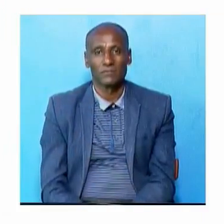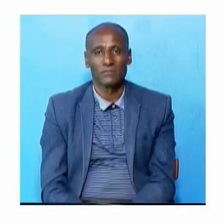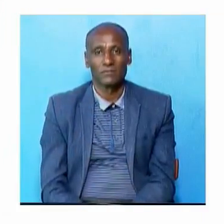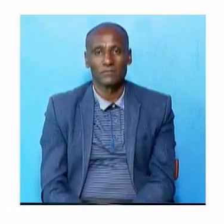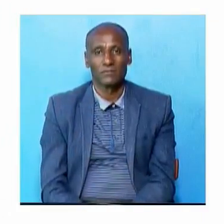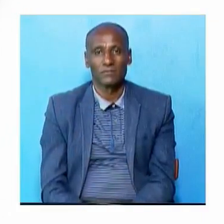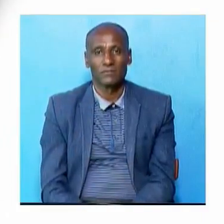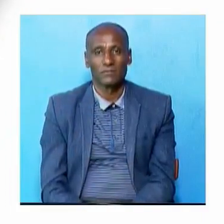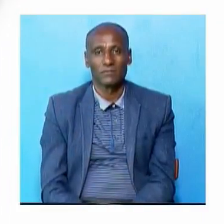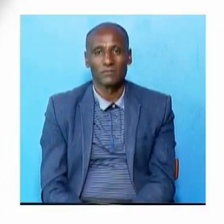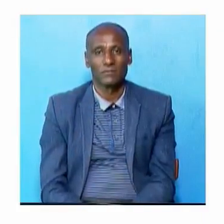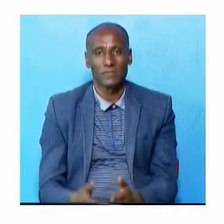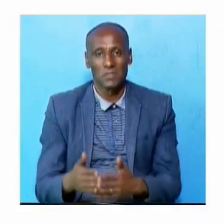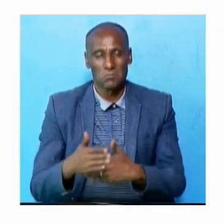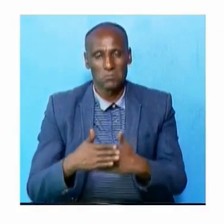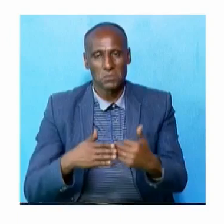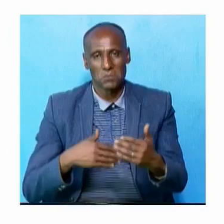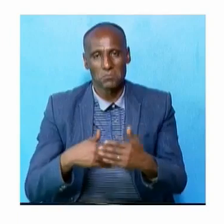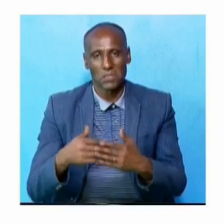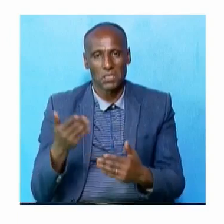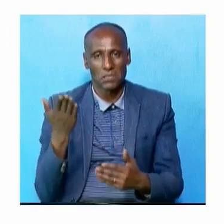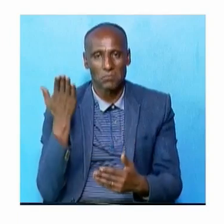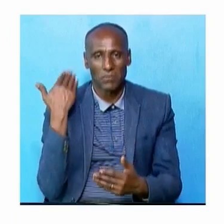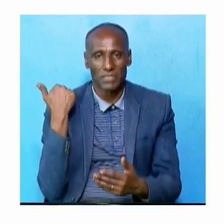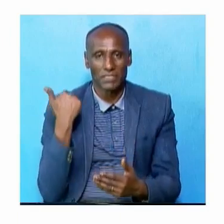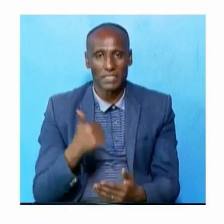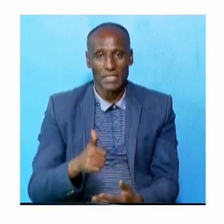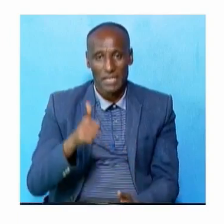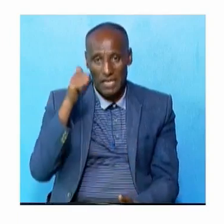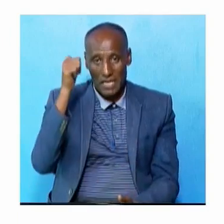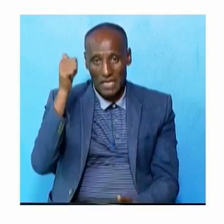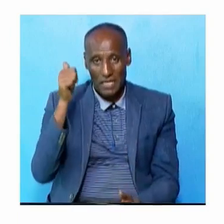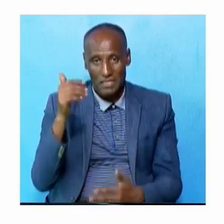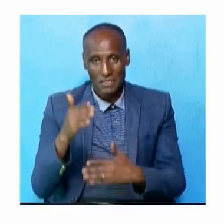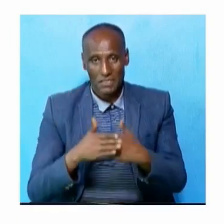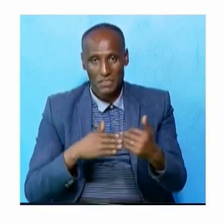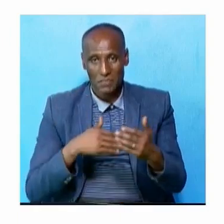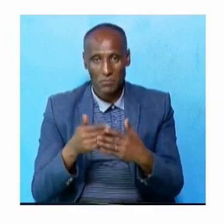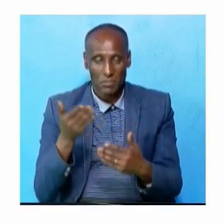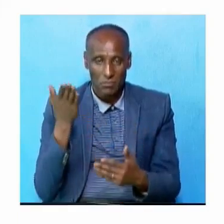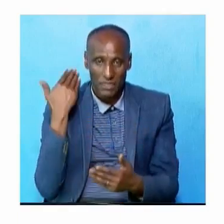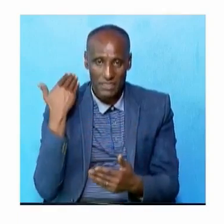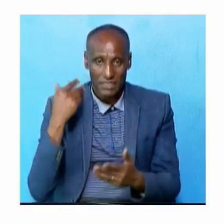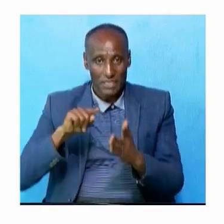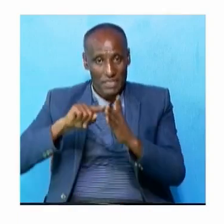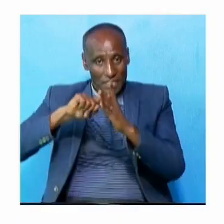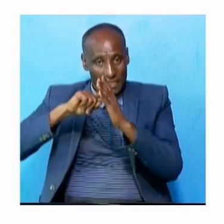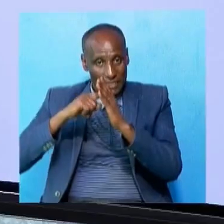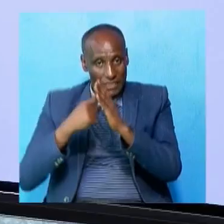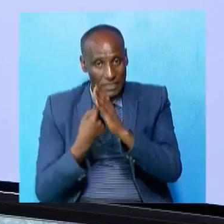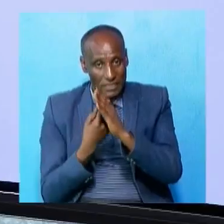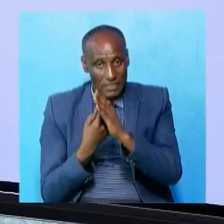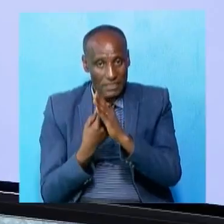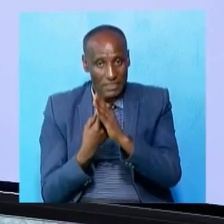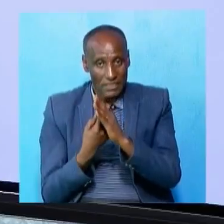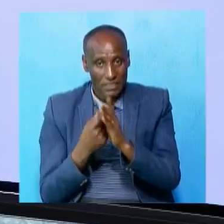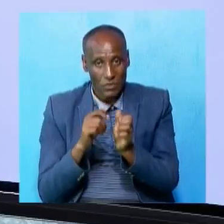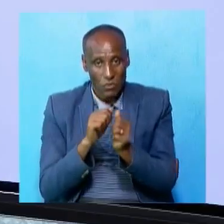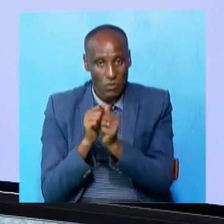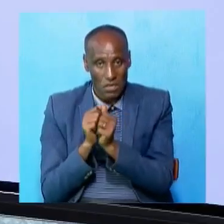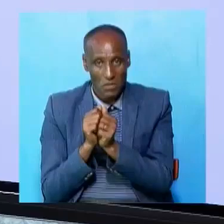The simple past. A simple past begins or ends at a specific